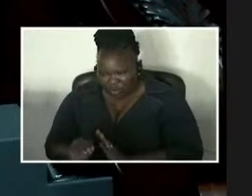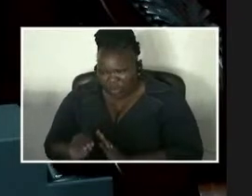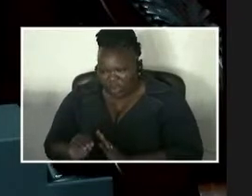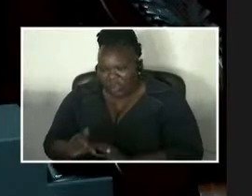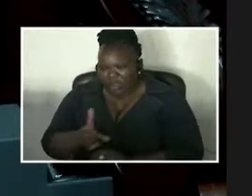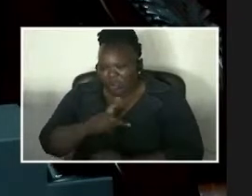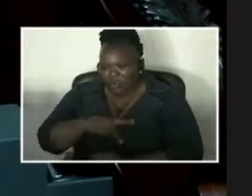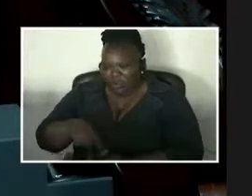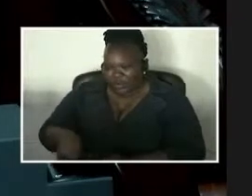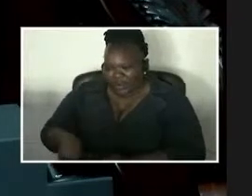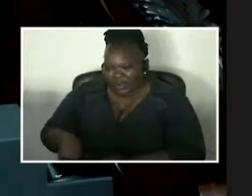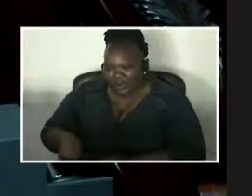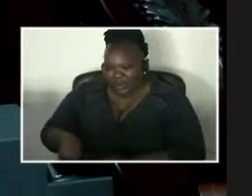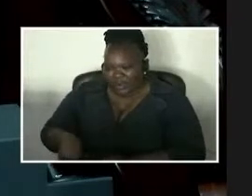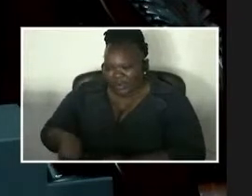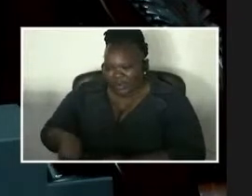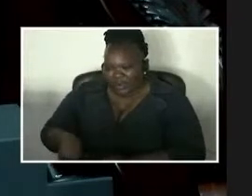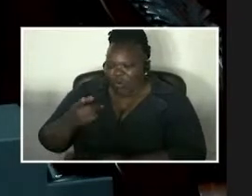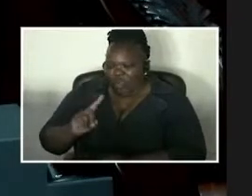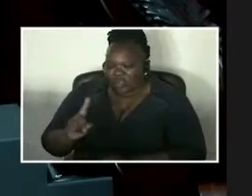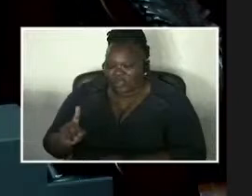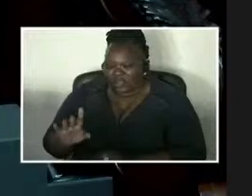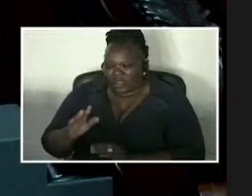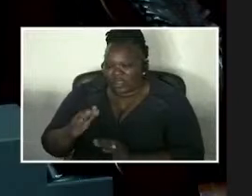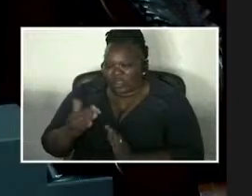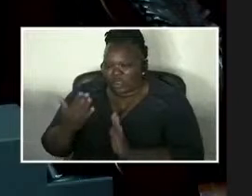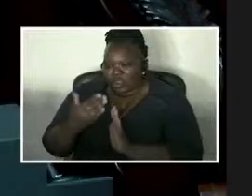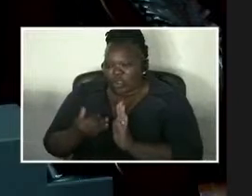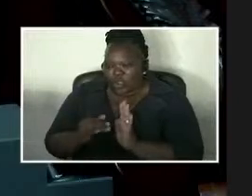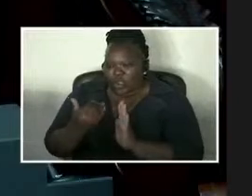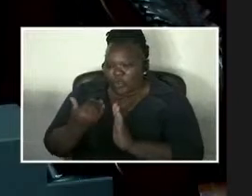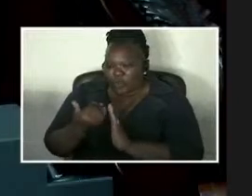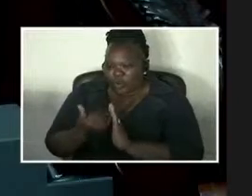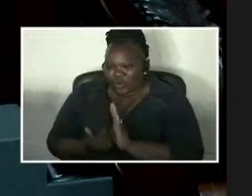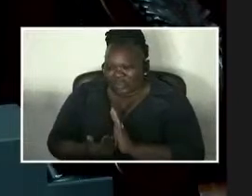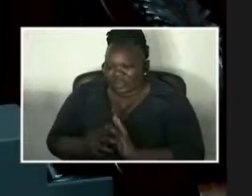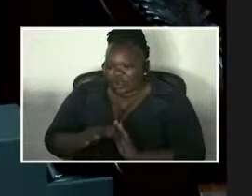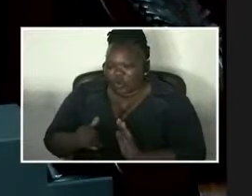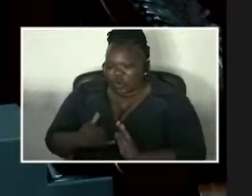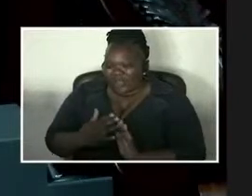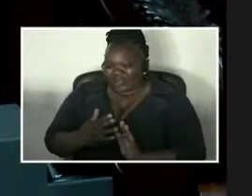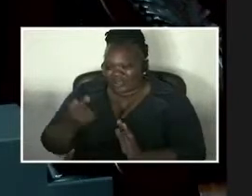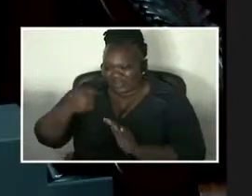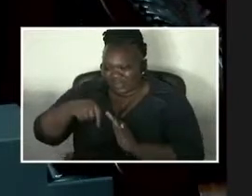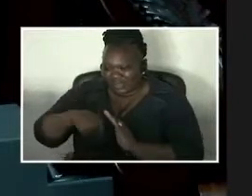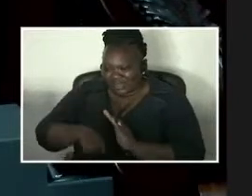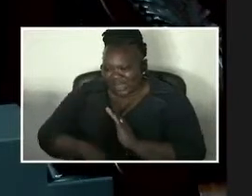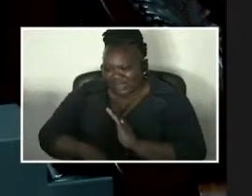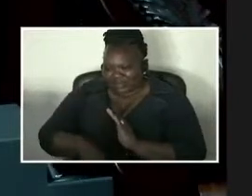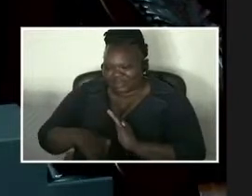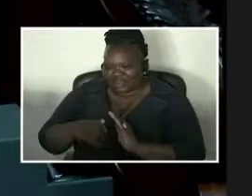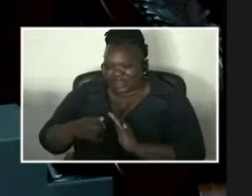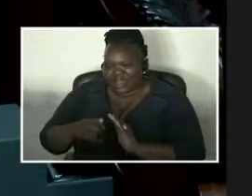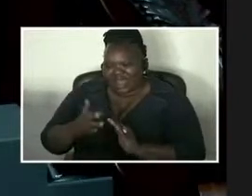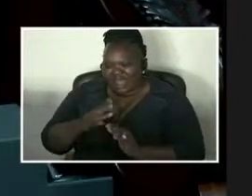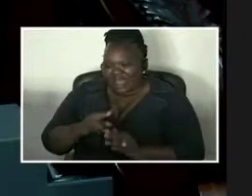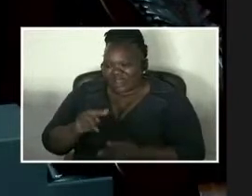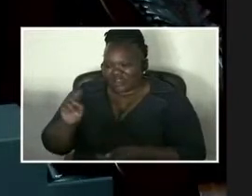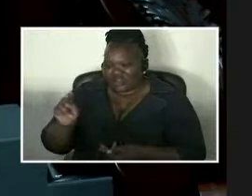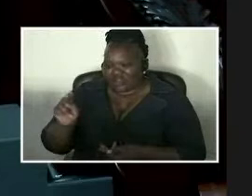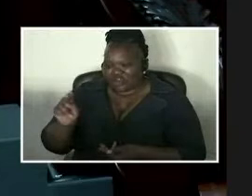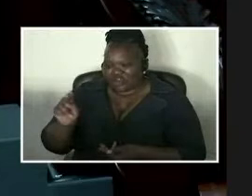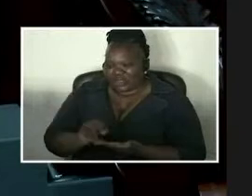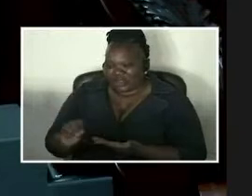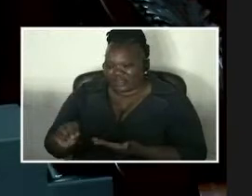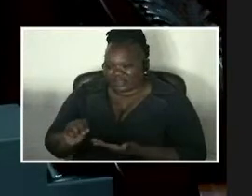premier but what is this progress we need the details not the short message that